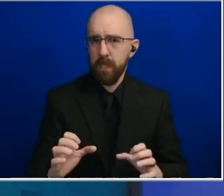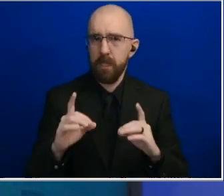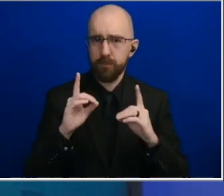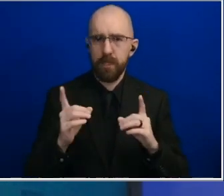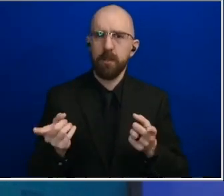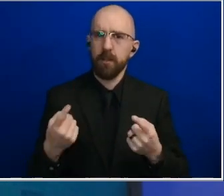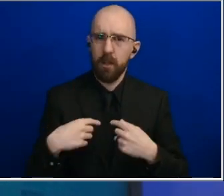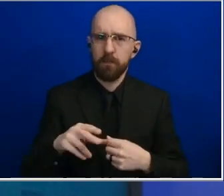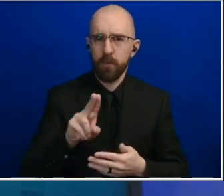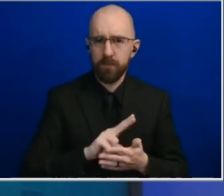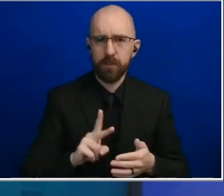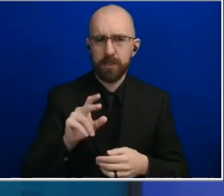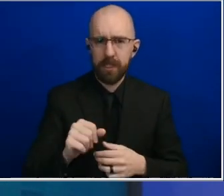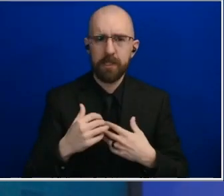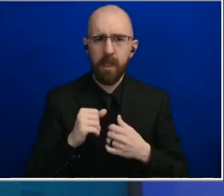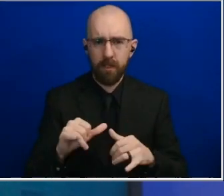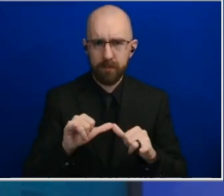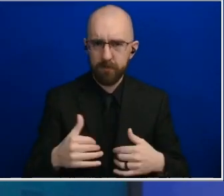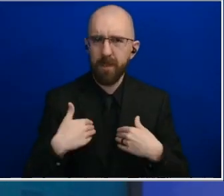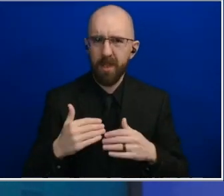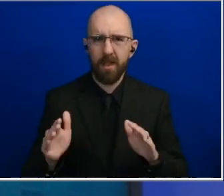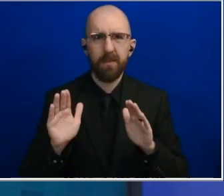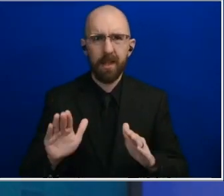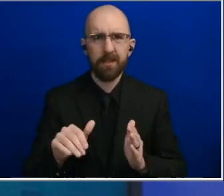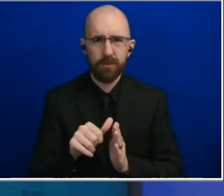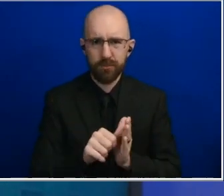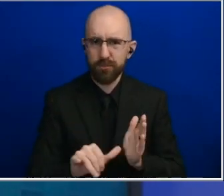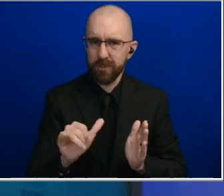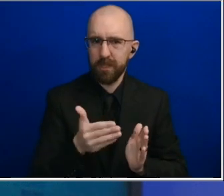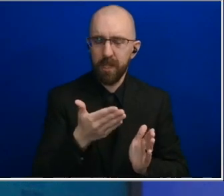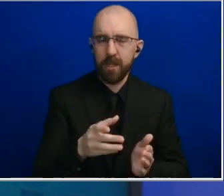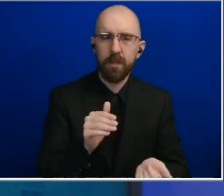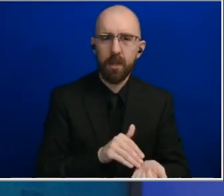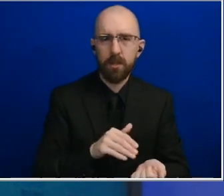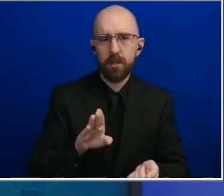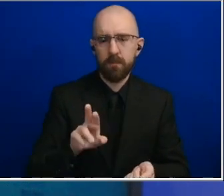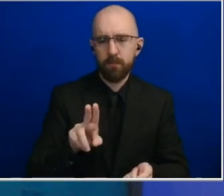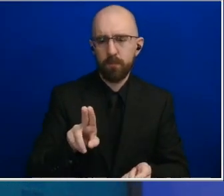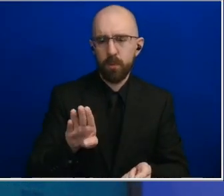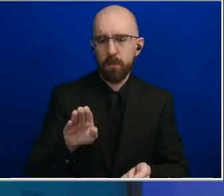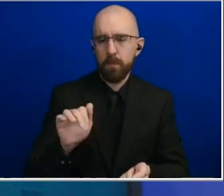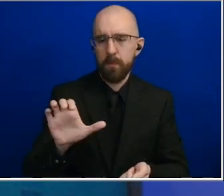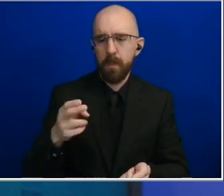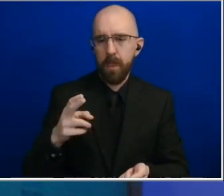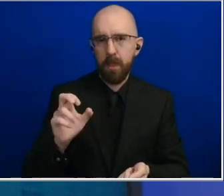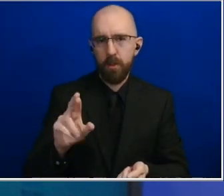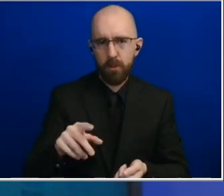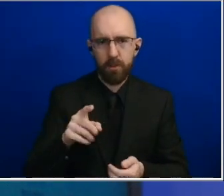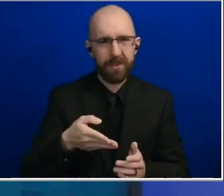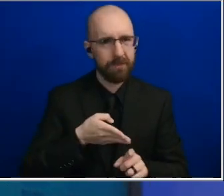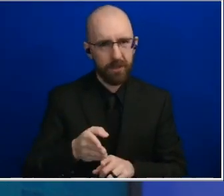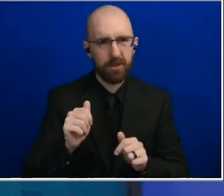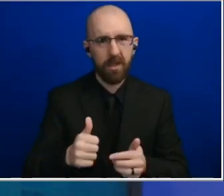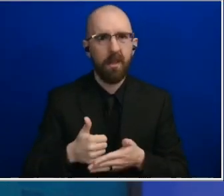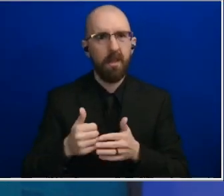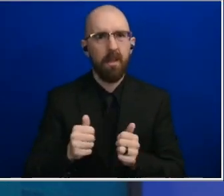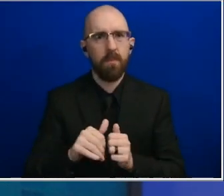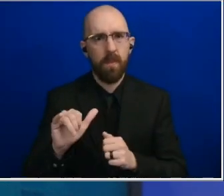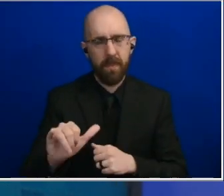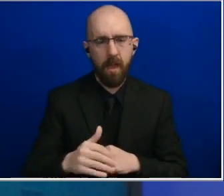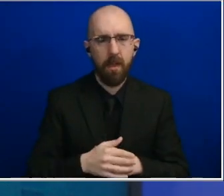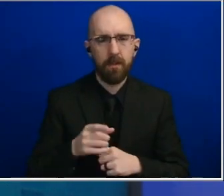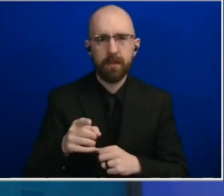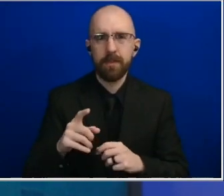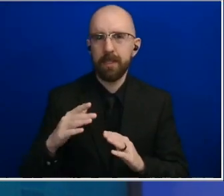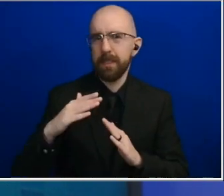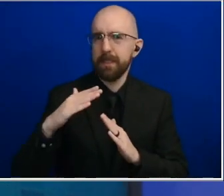have excellent surgeons, just like Dr. Brubaker here, and specialists that can help with these. This is the tip of medical innovation